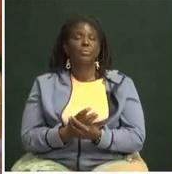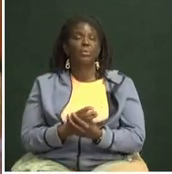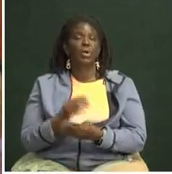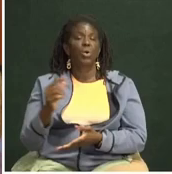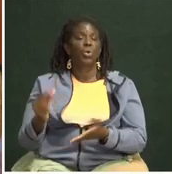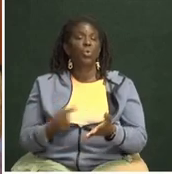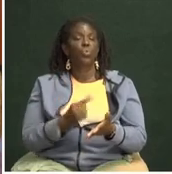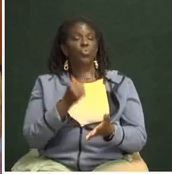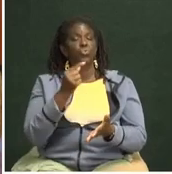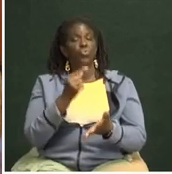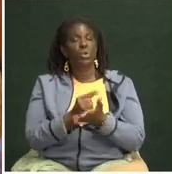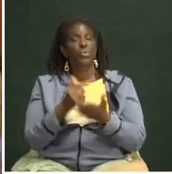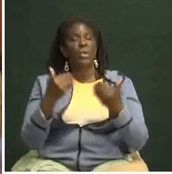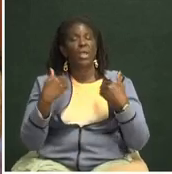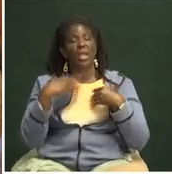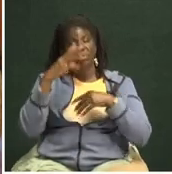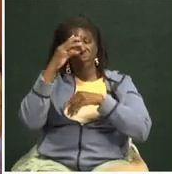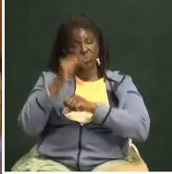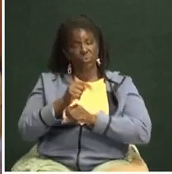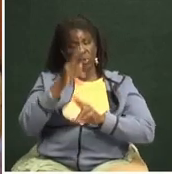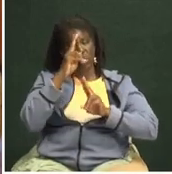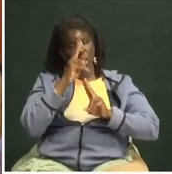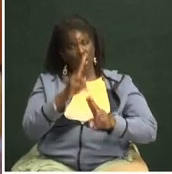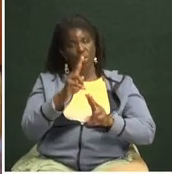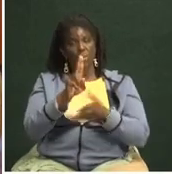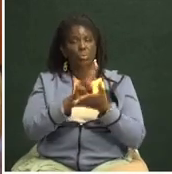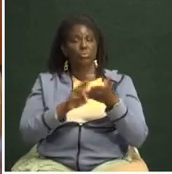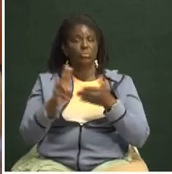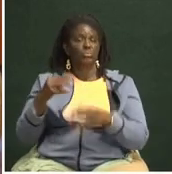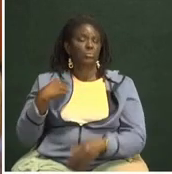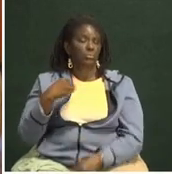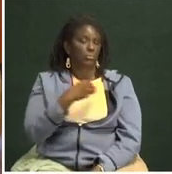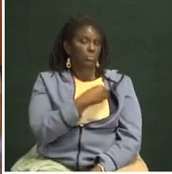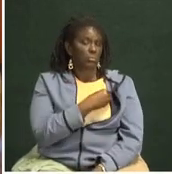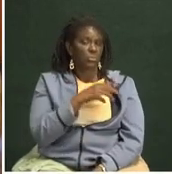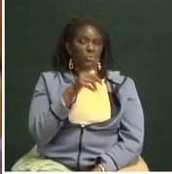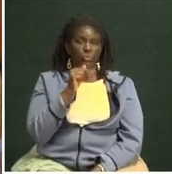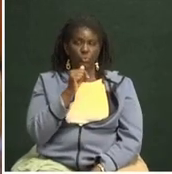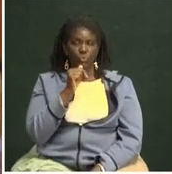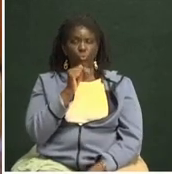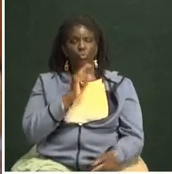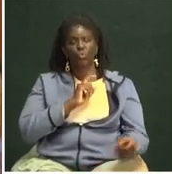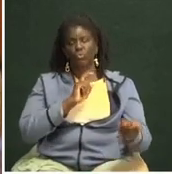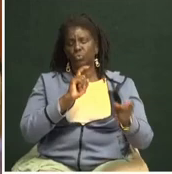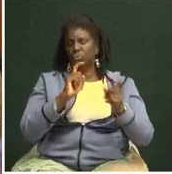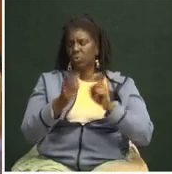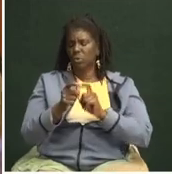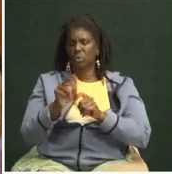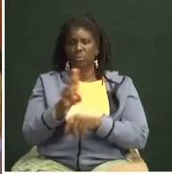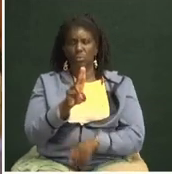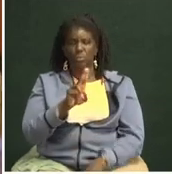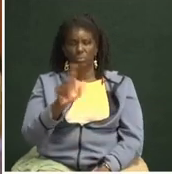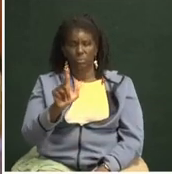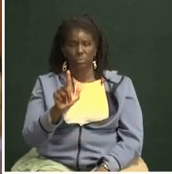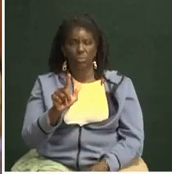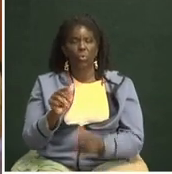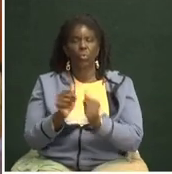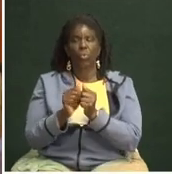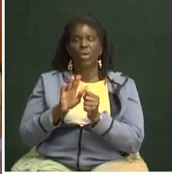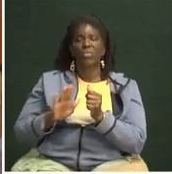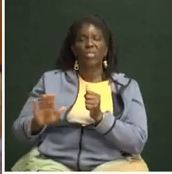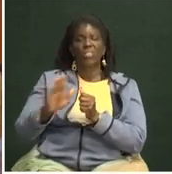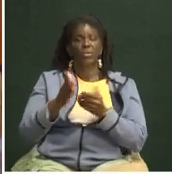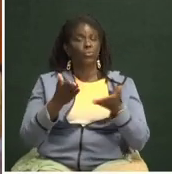commencement, the university has a tradition of honoring university members that make a difference at the University of La Verne with their